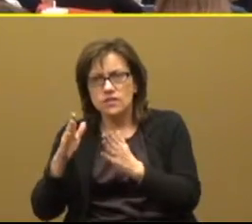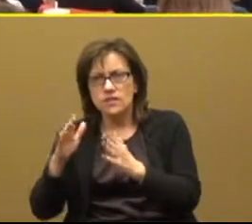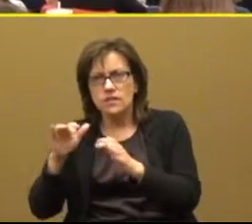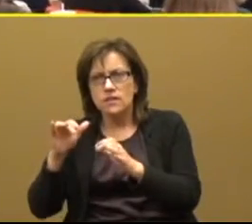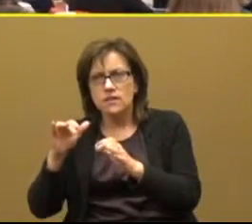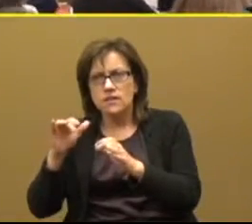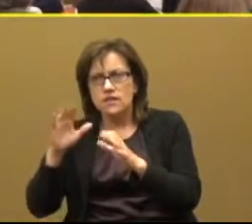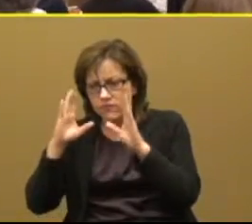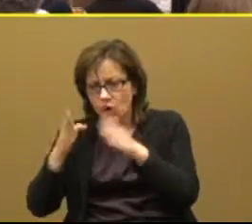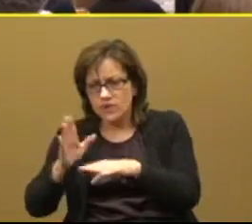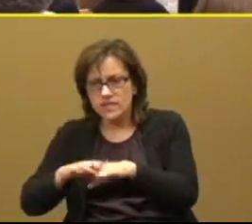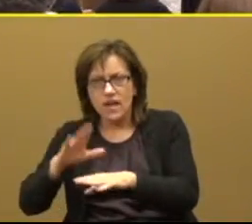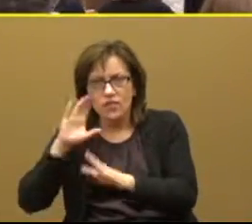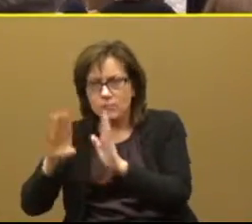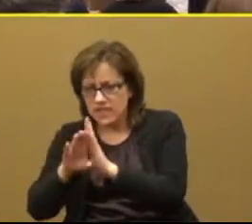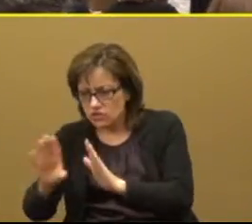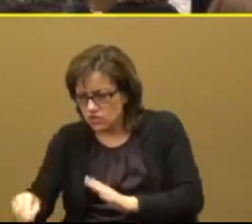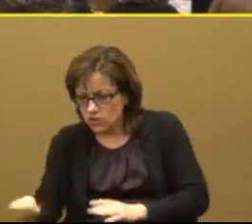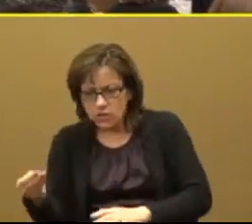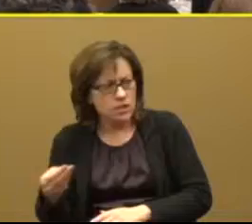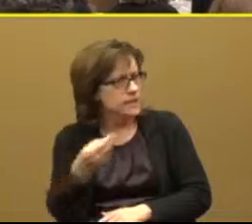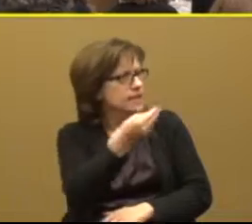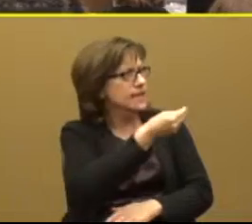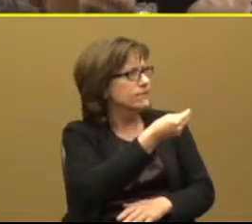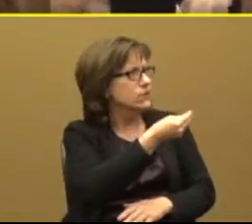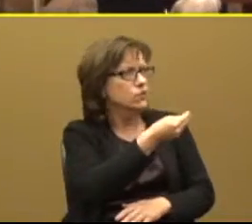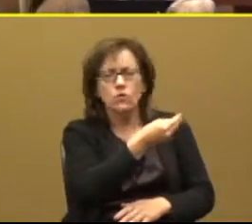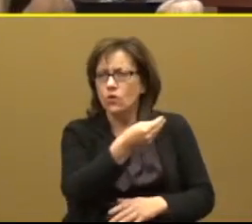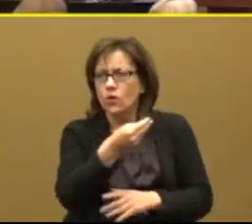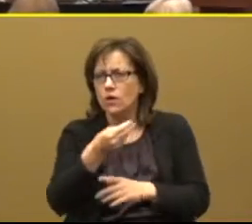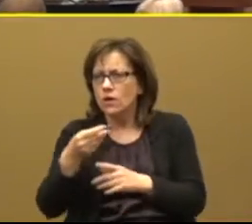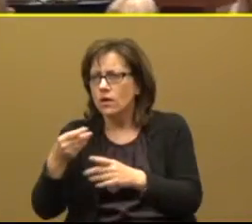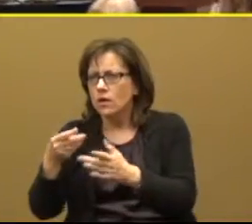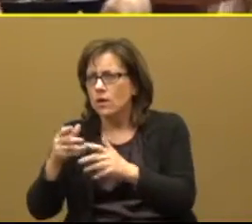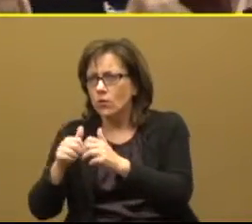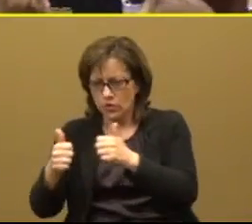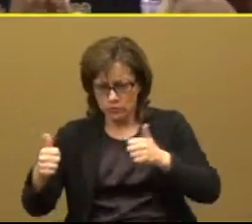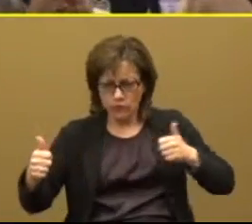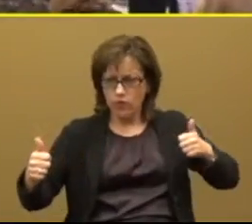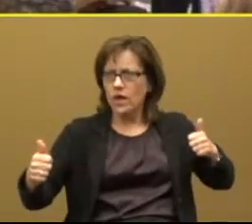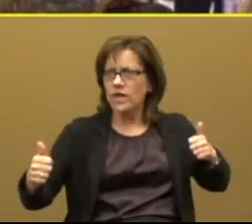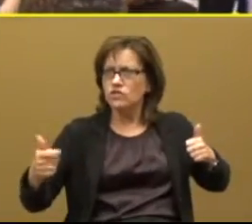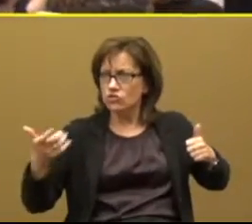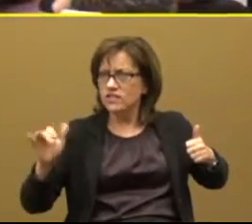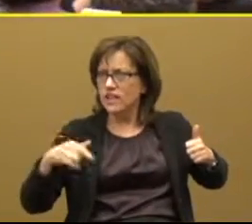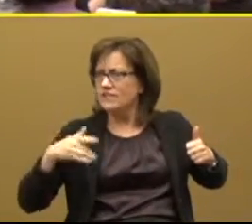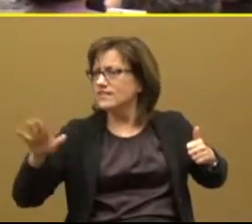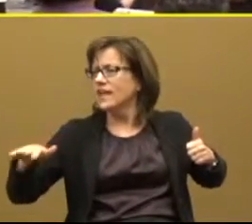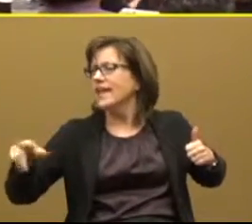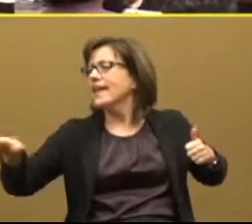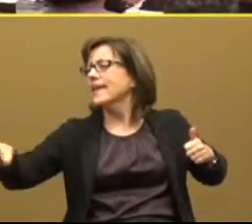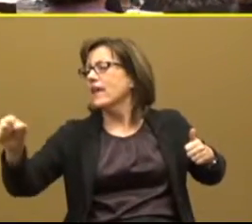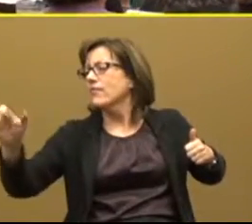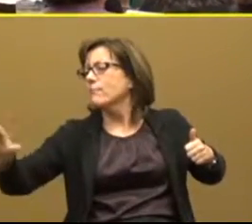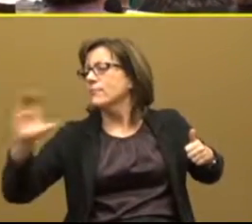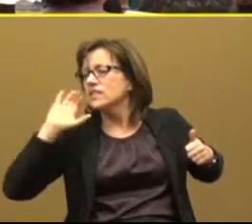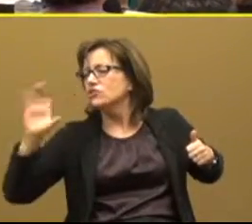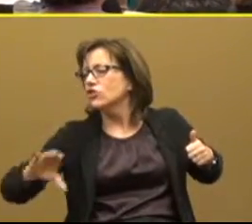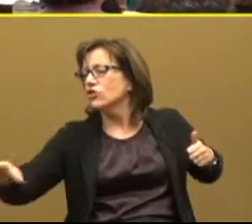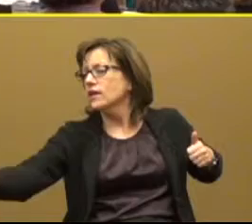exchange versus another stimuli in the room? Or like diverting their attention? Do you still have the prompter there?